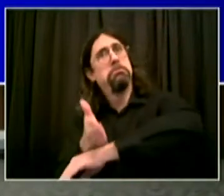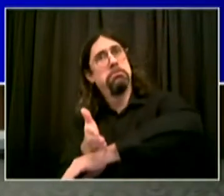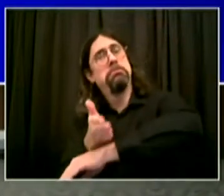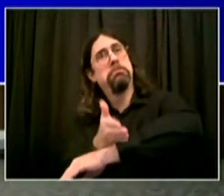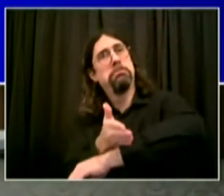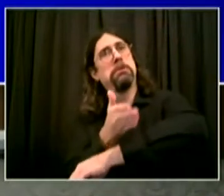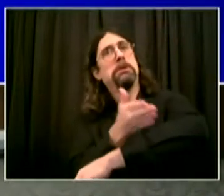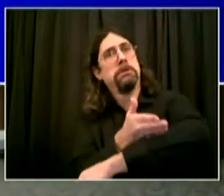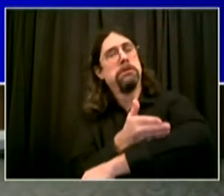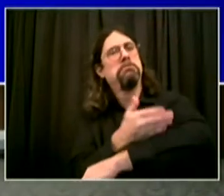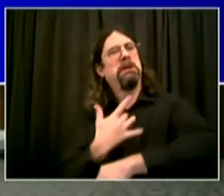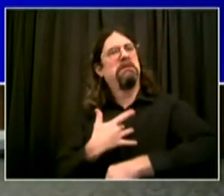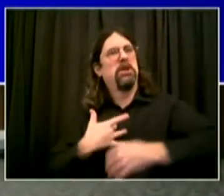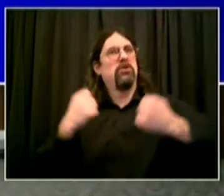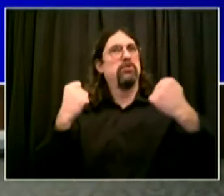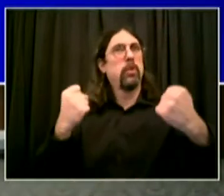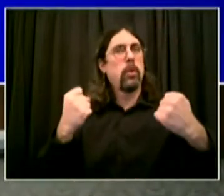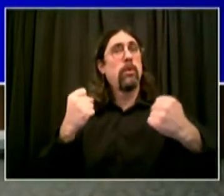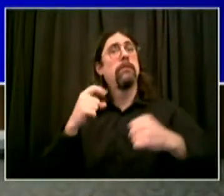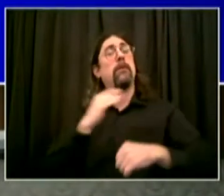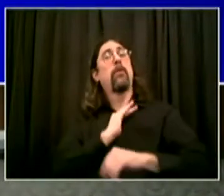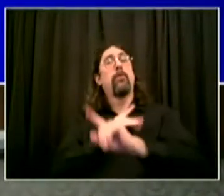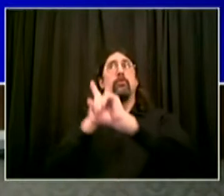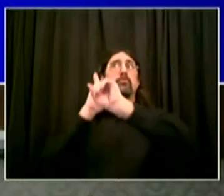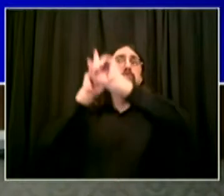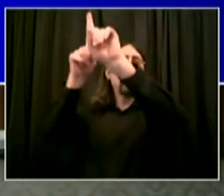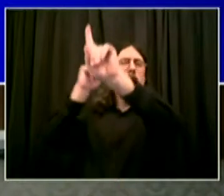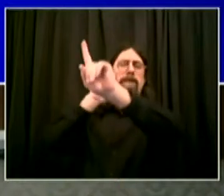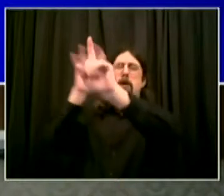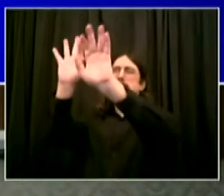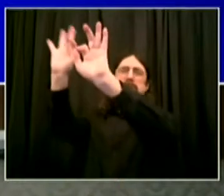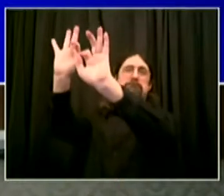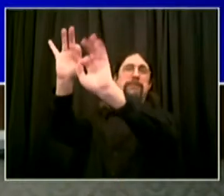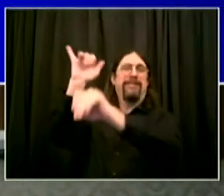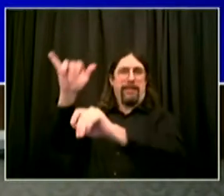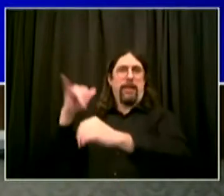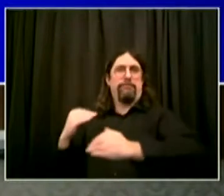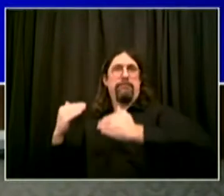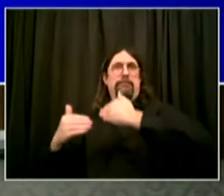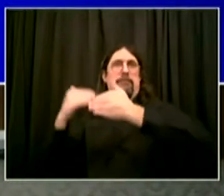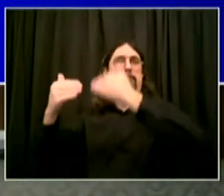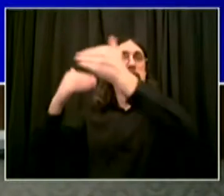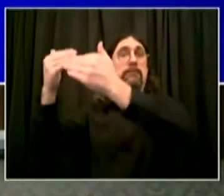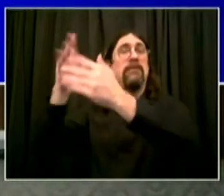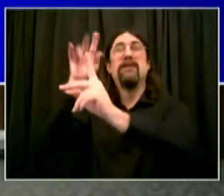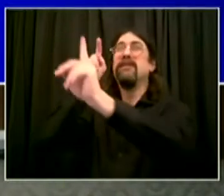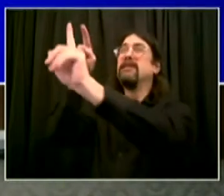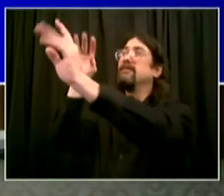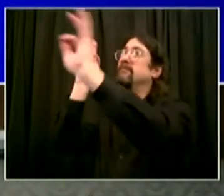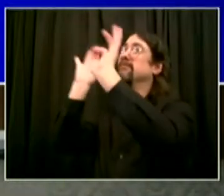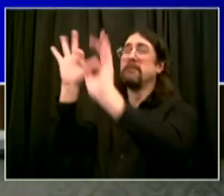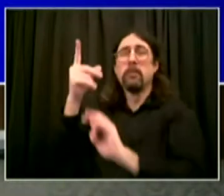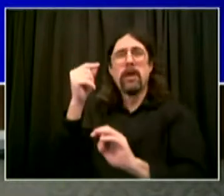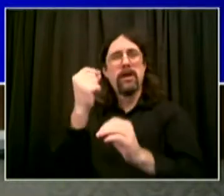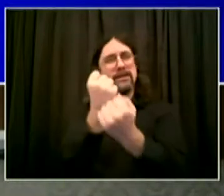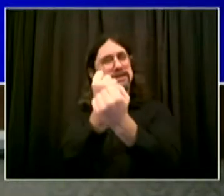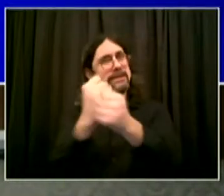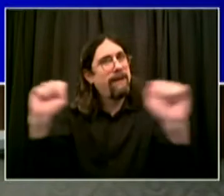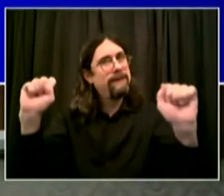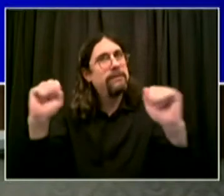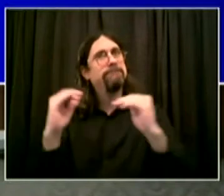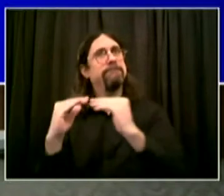achieve that next level of public safety reform, and I look forward to continue to work with you as the mayor